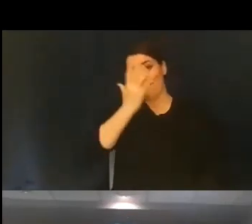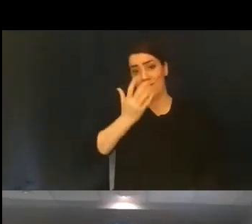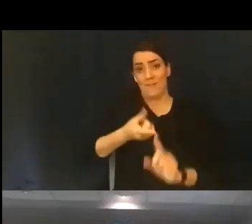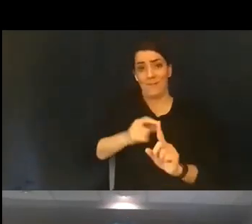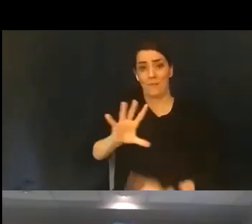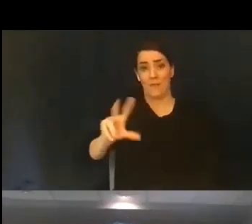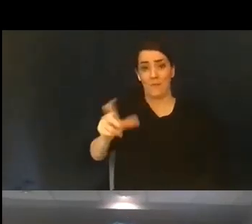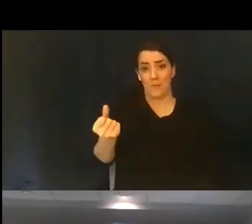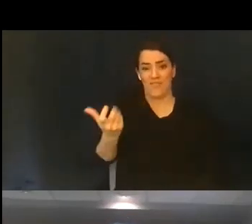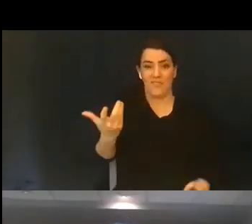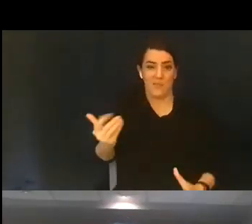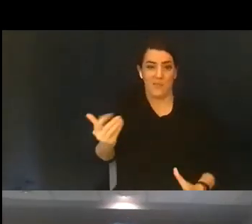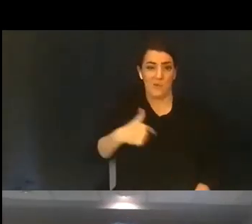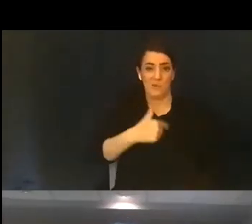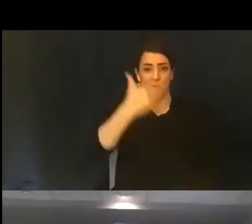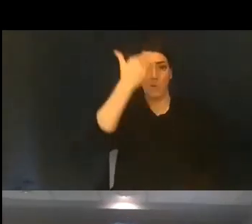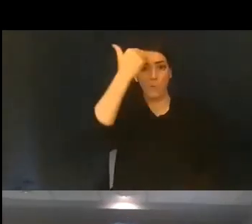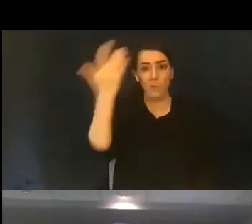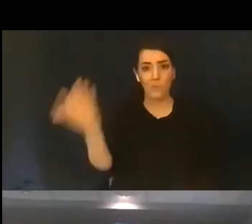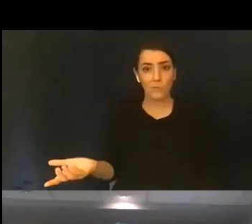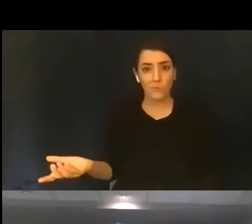important